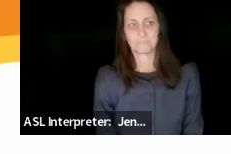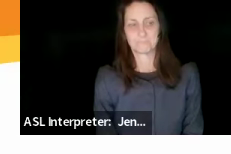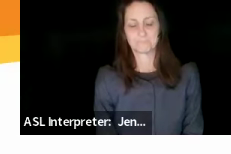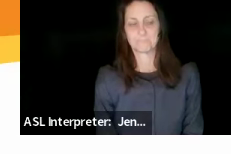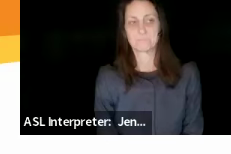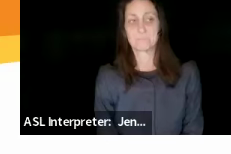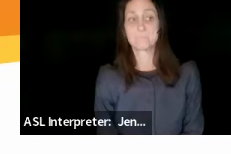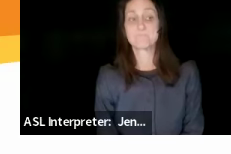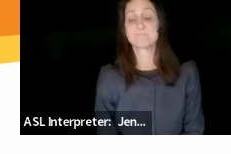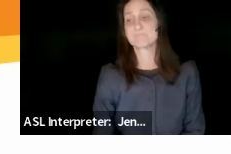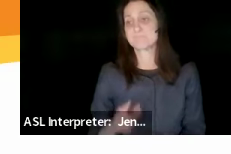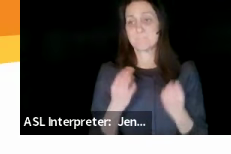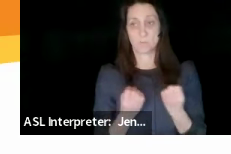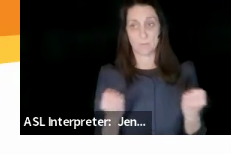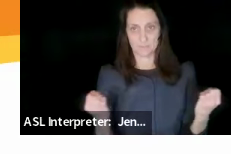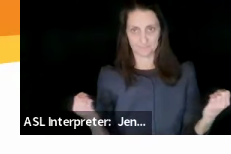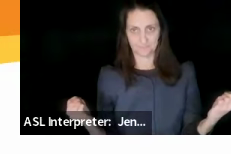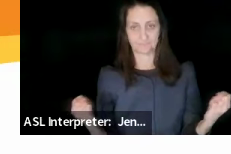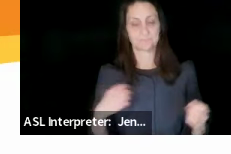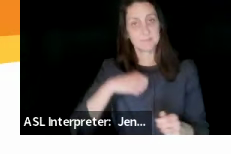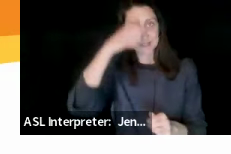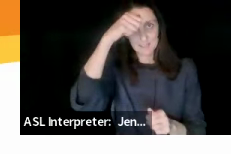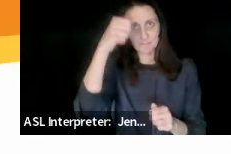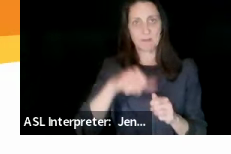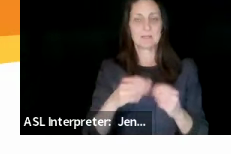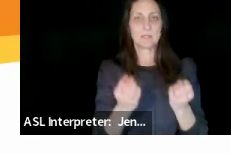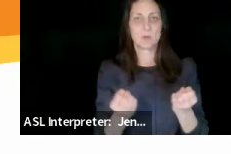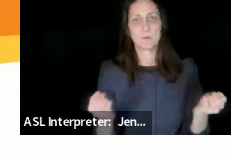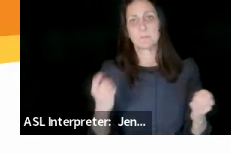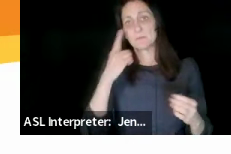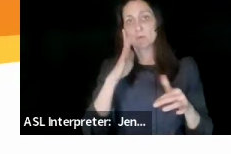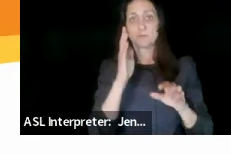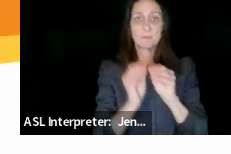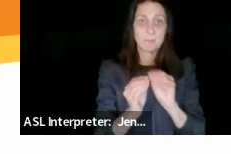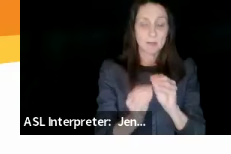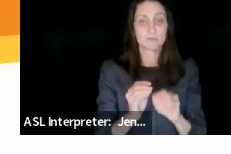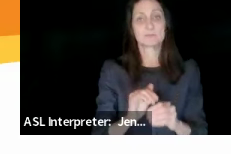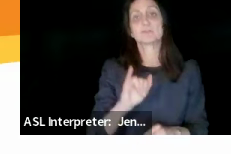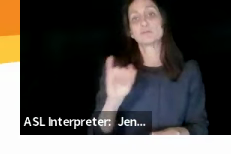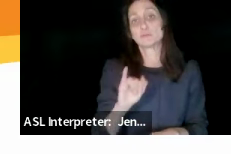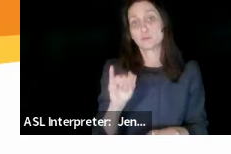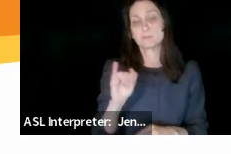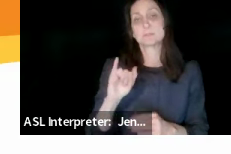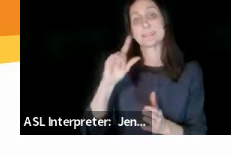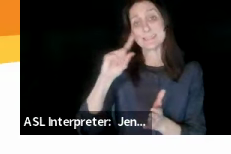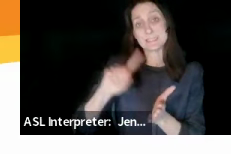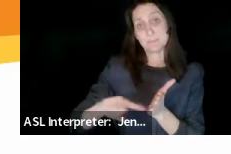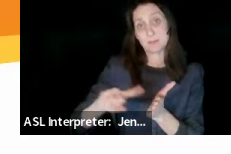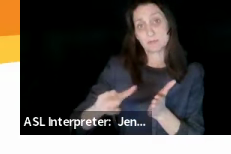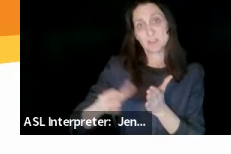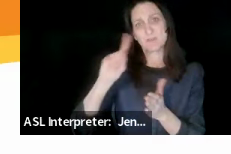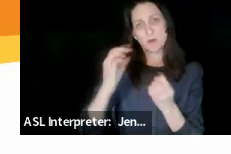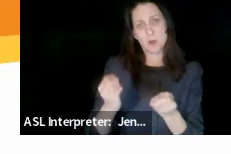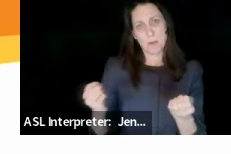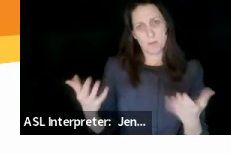When it comes to equipment, keep in mind that funding for repairs, insurance, or inspections of existing